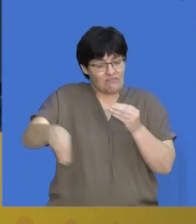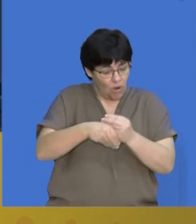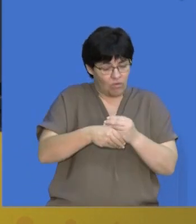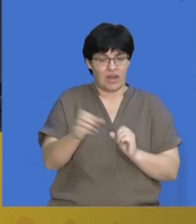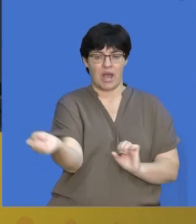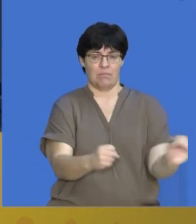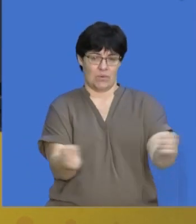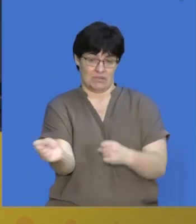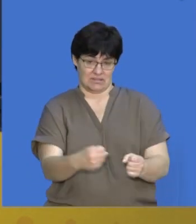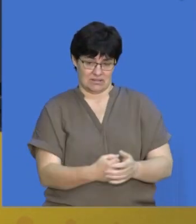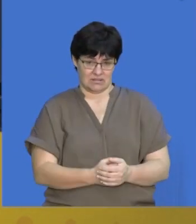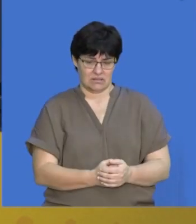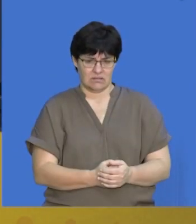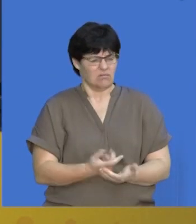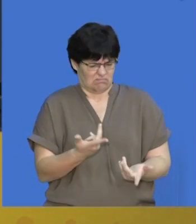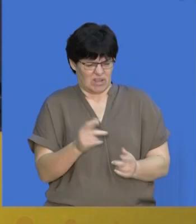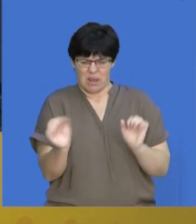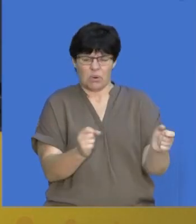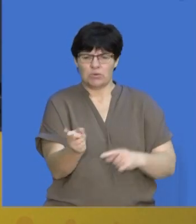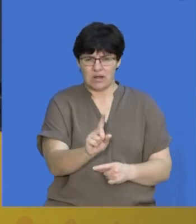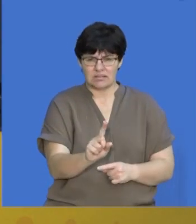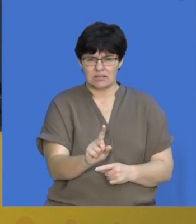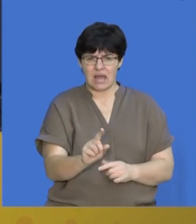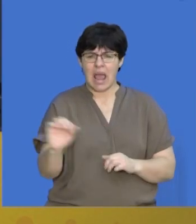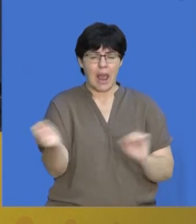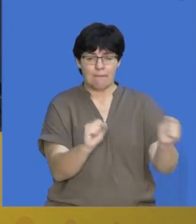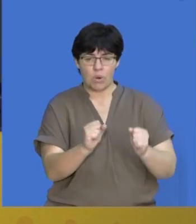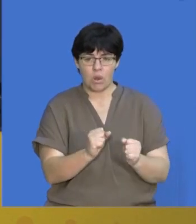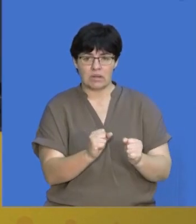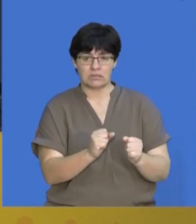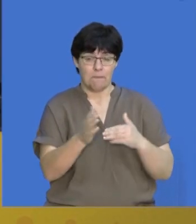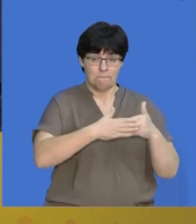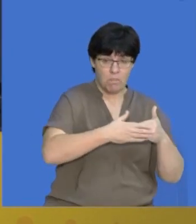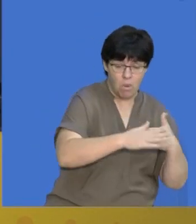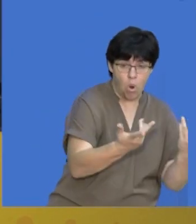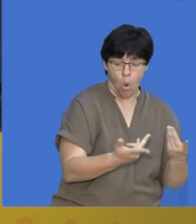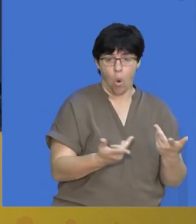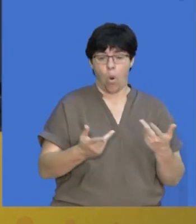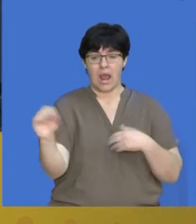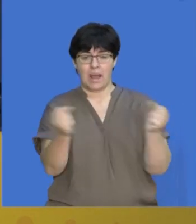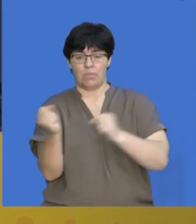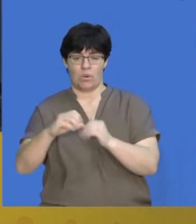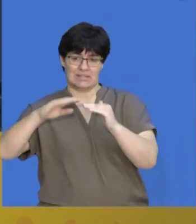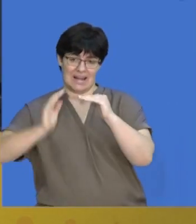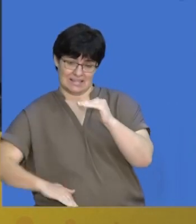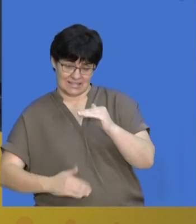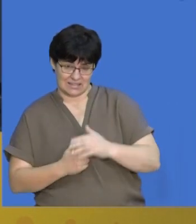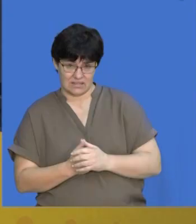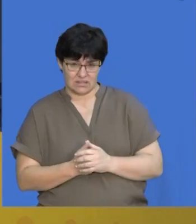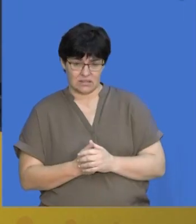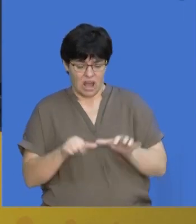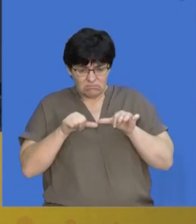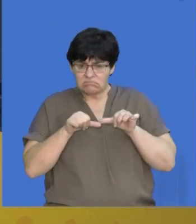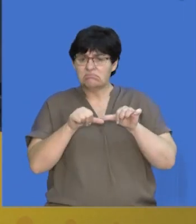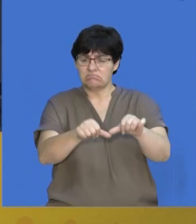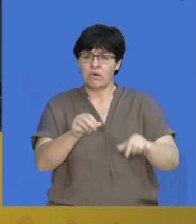about employment? Increasing employment, decreasing employment. What will sustainable river management do? It will